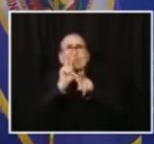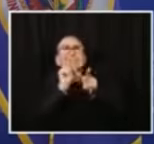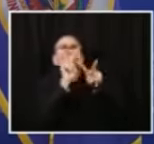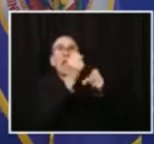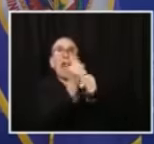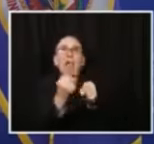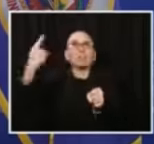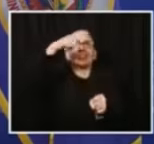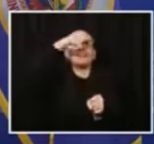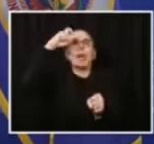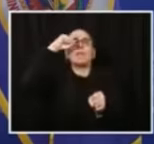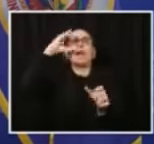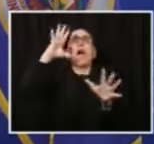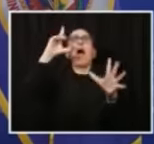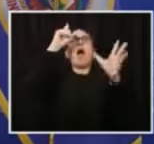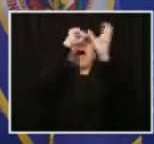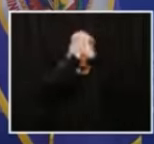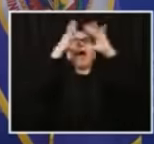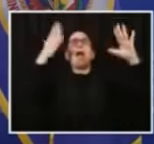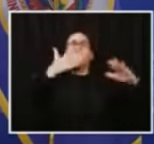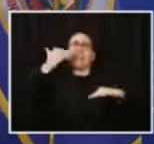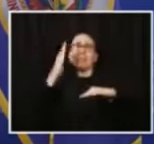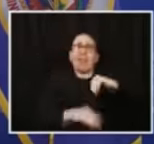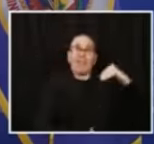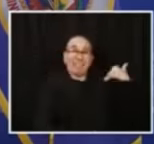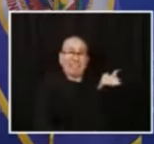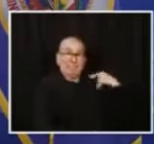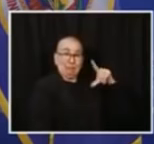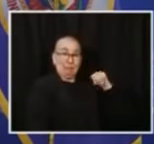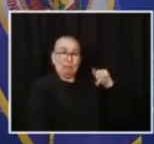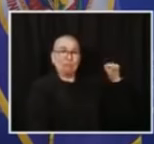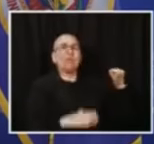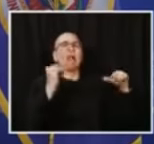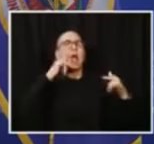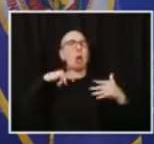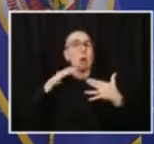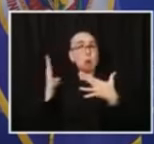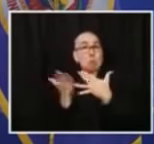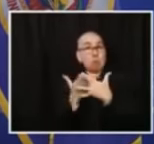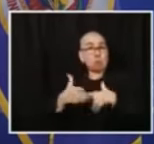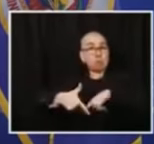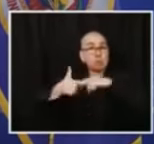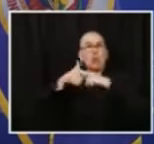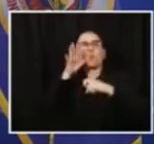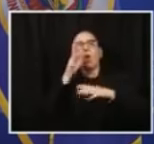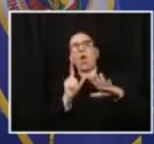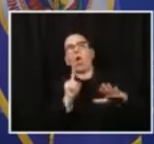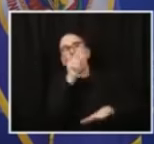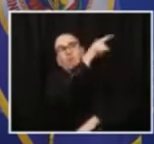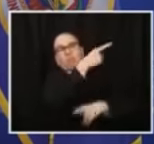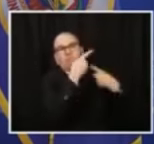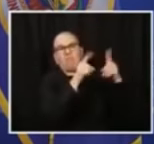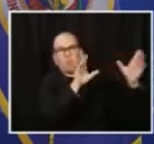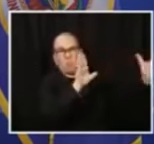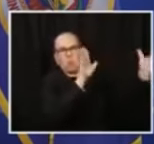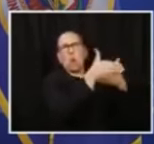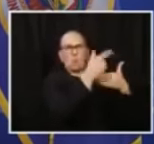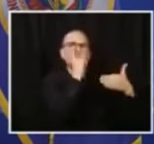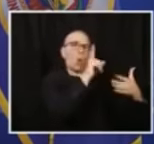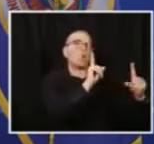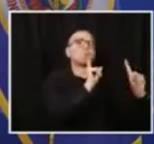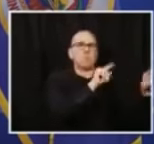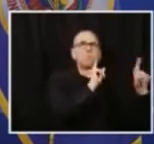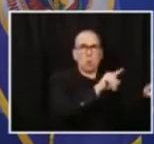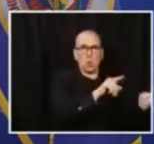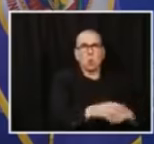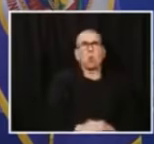they were this summer. We're going to take a bit of a break here. We're going to join with a bipartisan group of legislators and experts to take some questions from the press. But I can